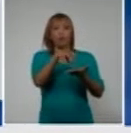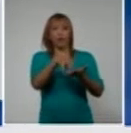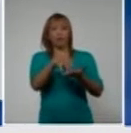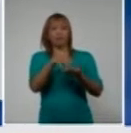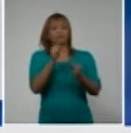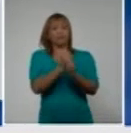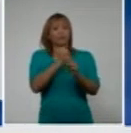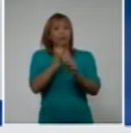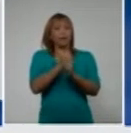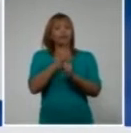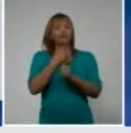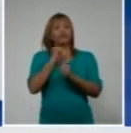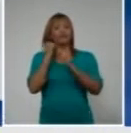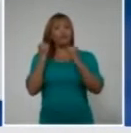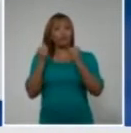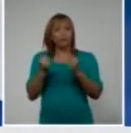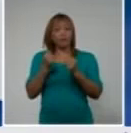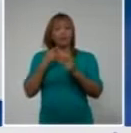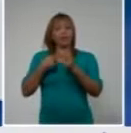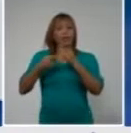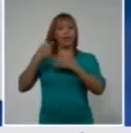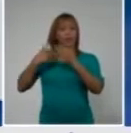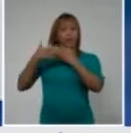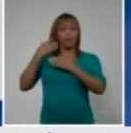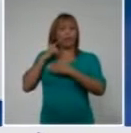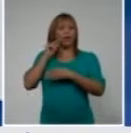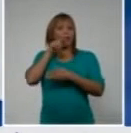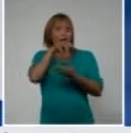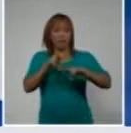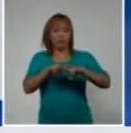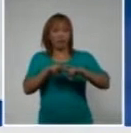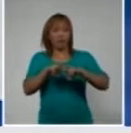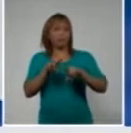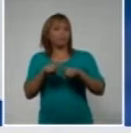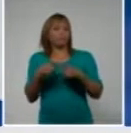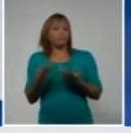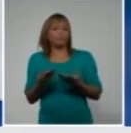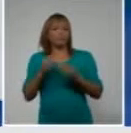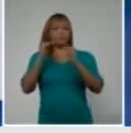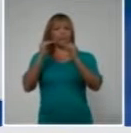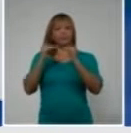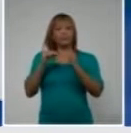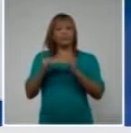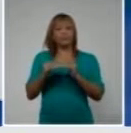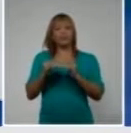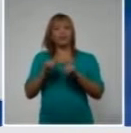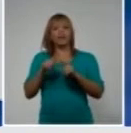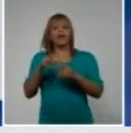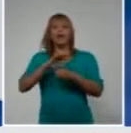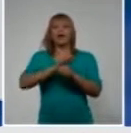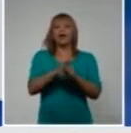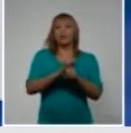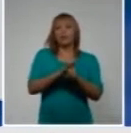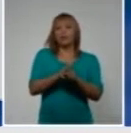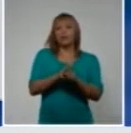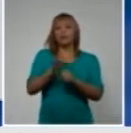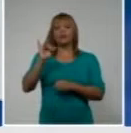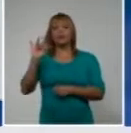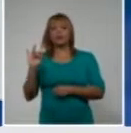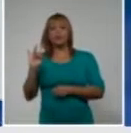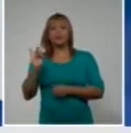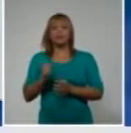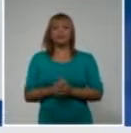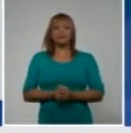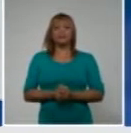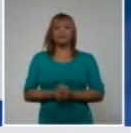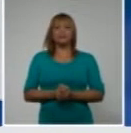municipalities report 1 case each. We always remark the evident spread of the virus in Havana province that covers all of